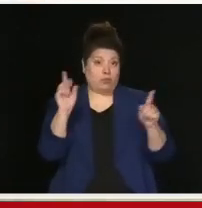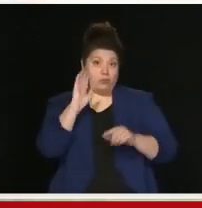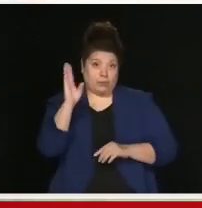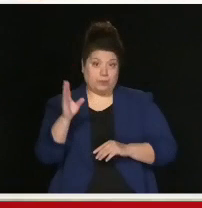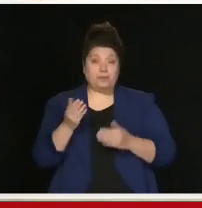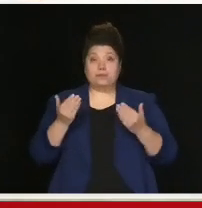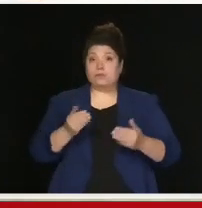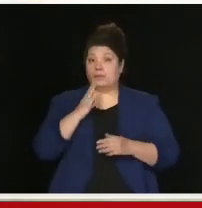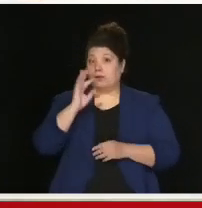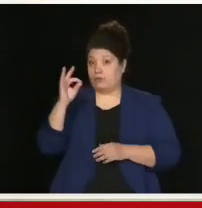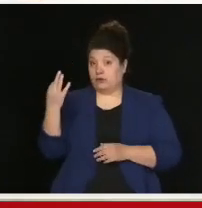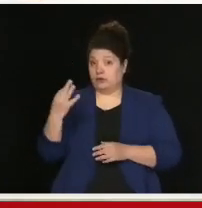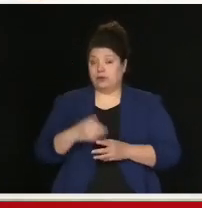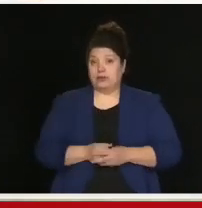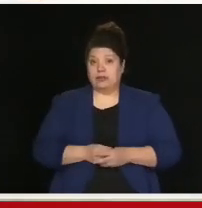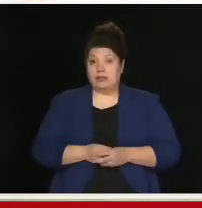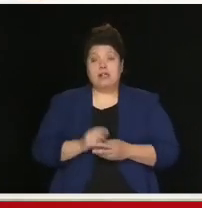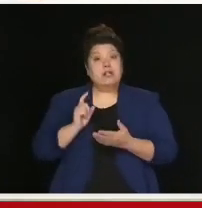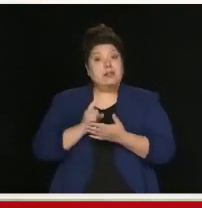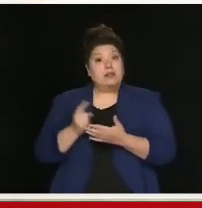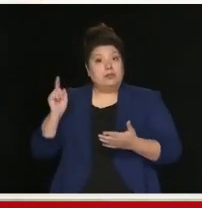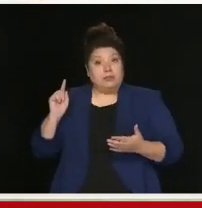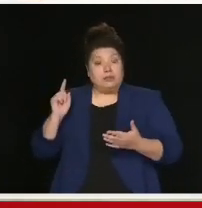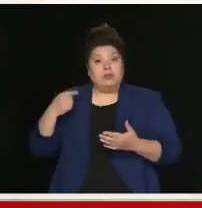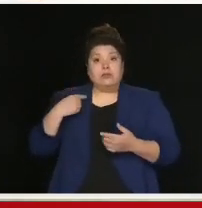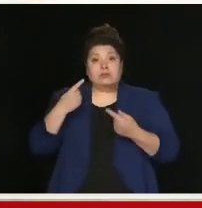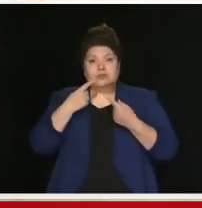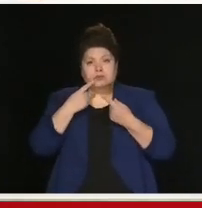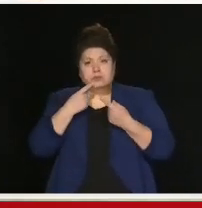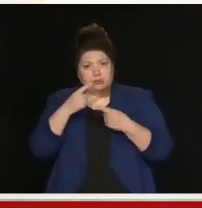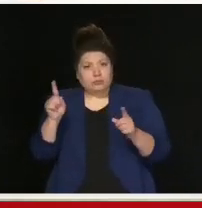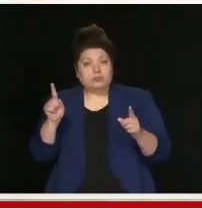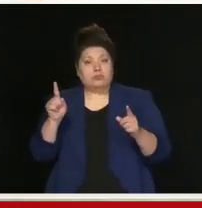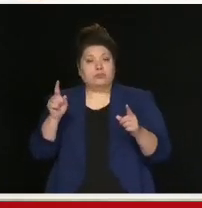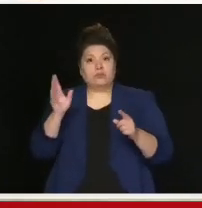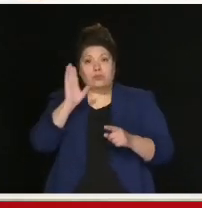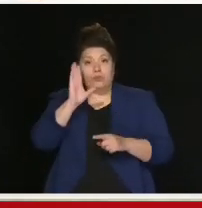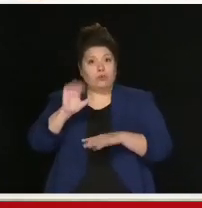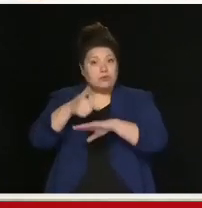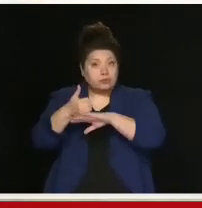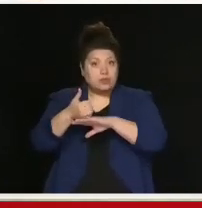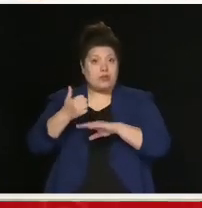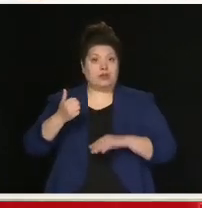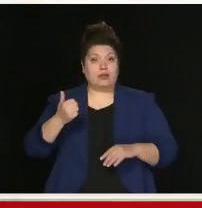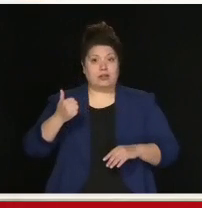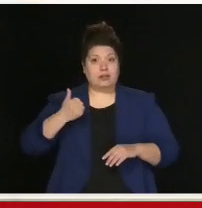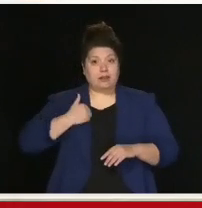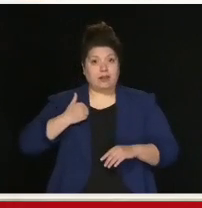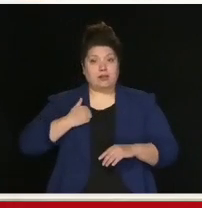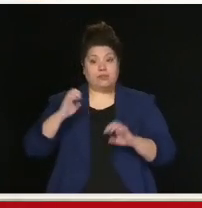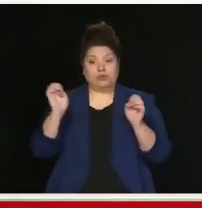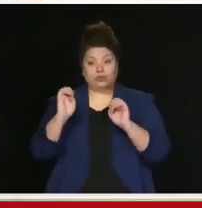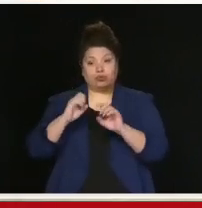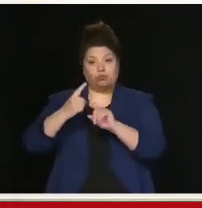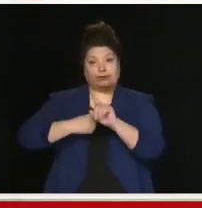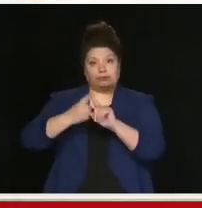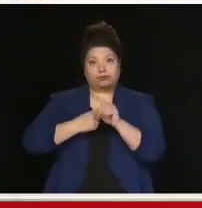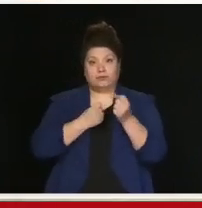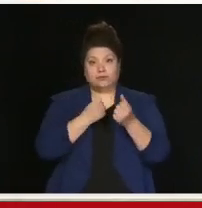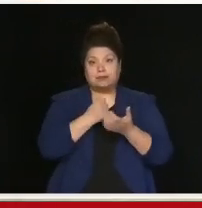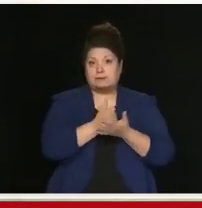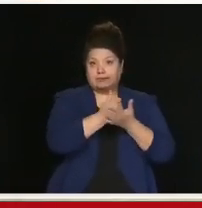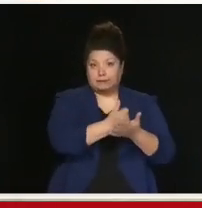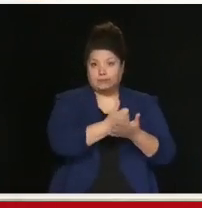Last week, I've announced that our intent to start emergency help for commercial rent. And